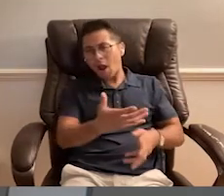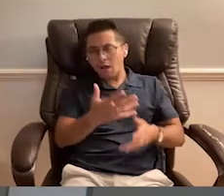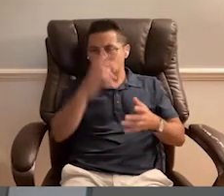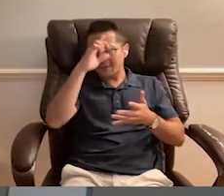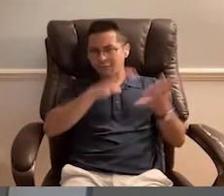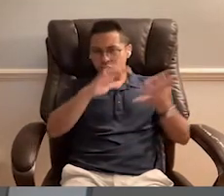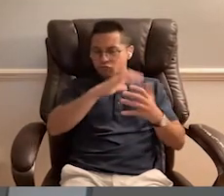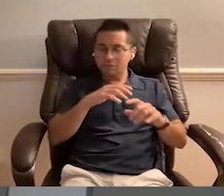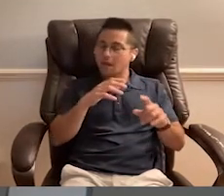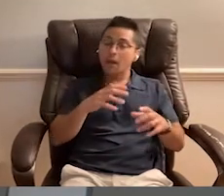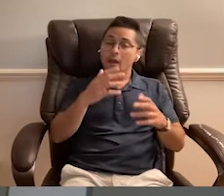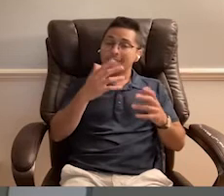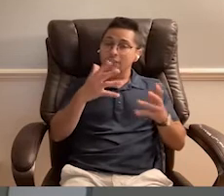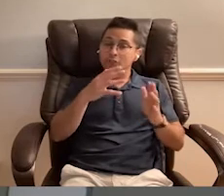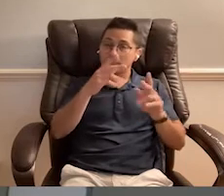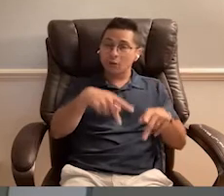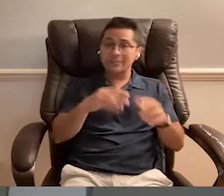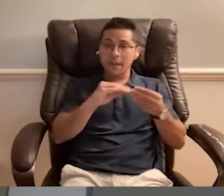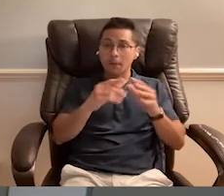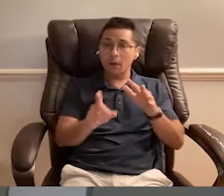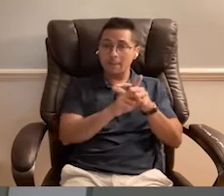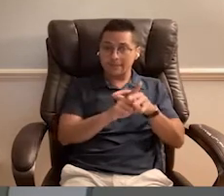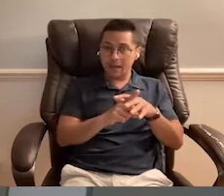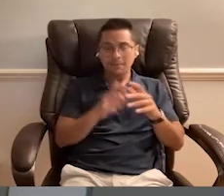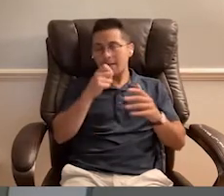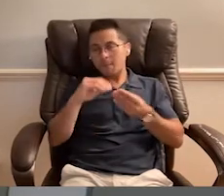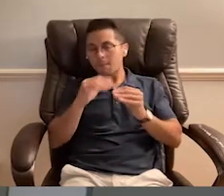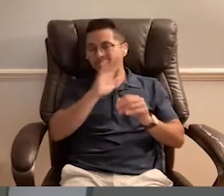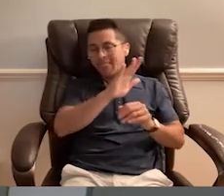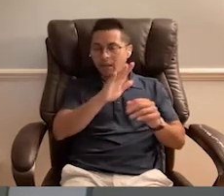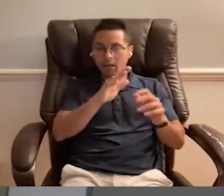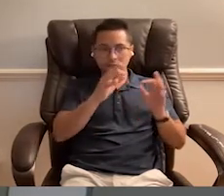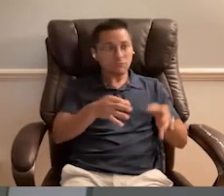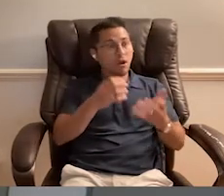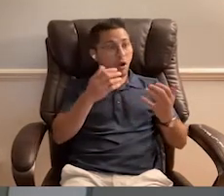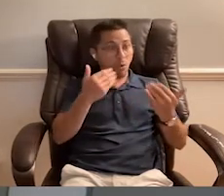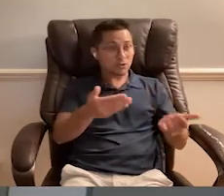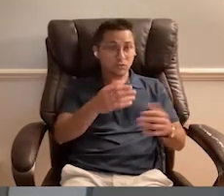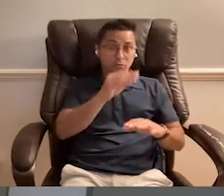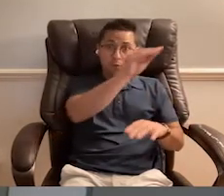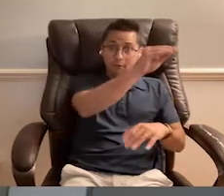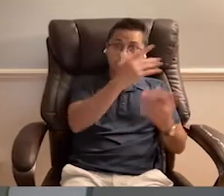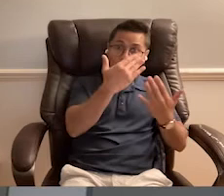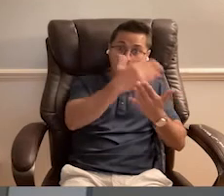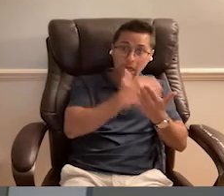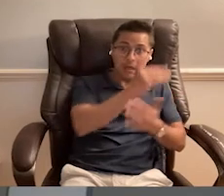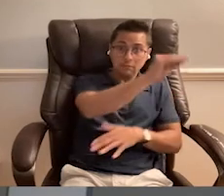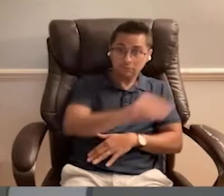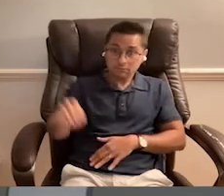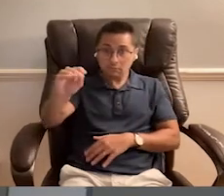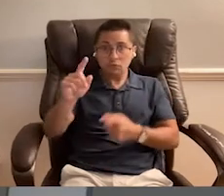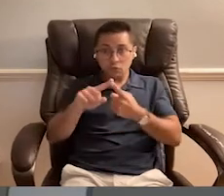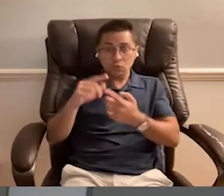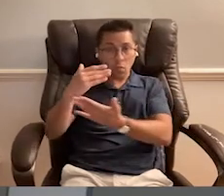waiting list to waiver, I'm sorry, I probably caused confusion with my explanation. Once a person's number comes up, not a number, but they're determined, hey, it's time for